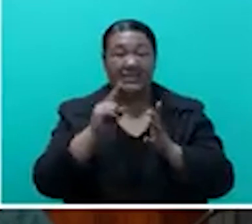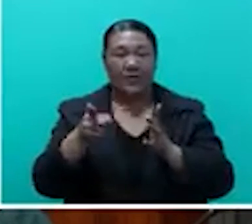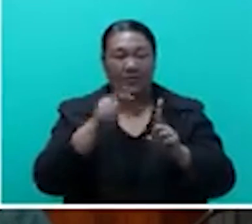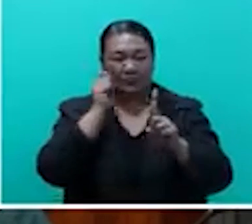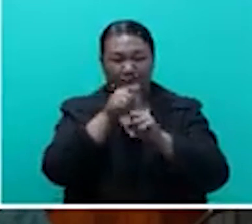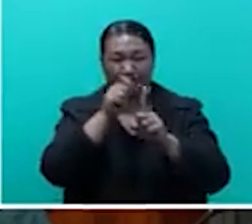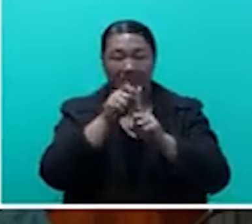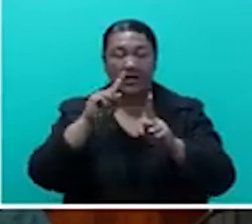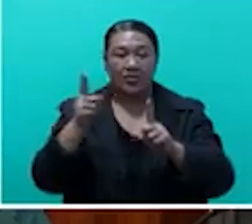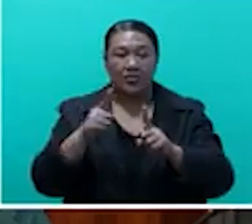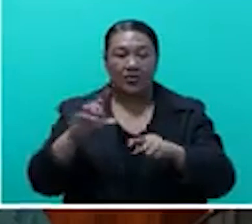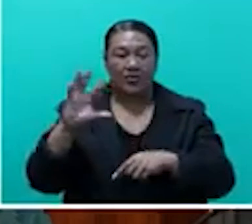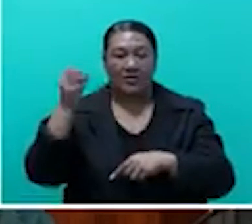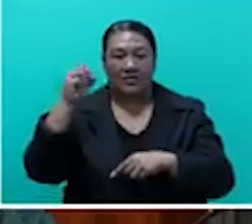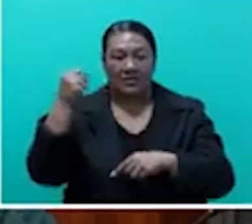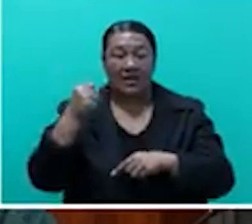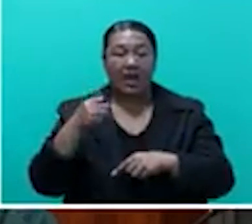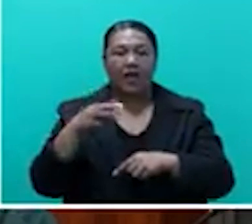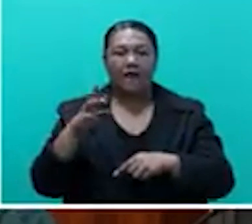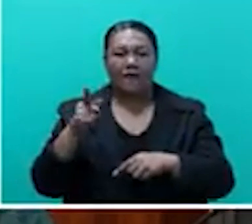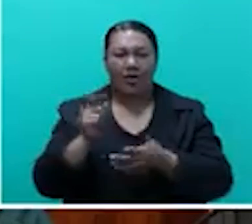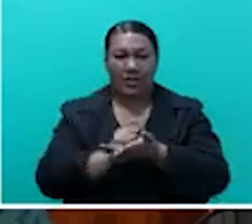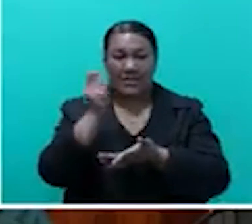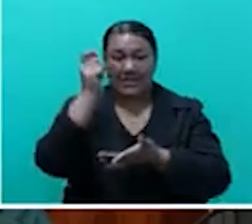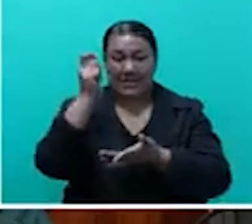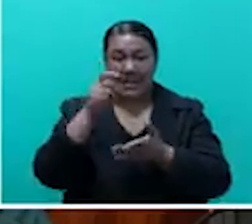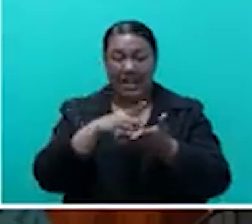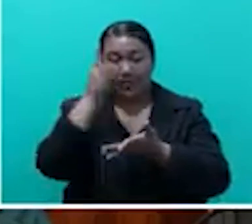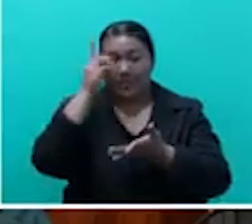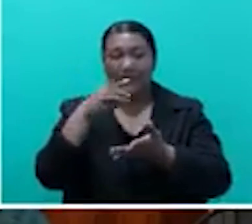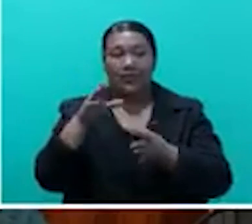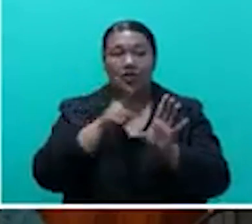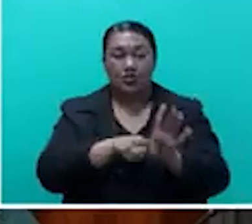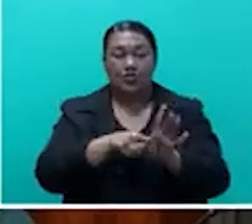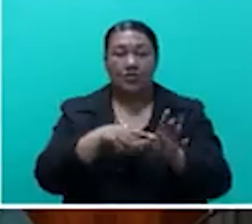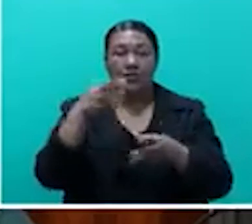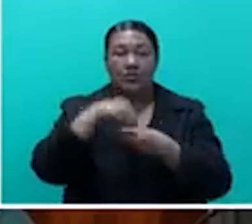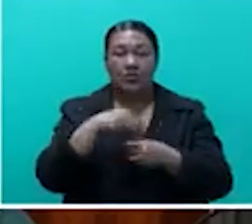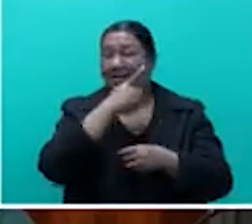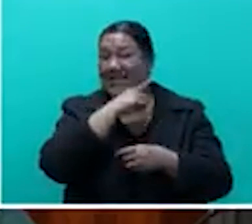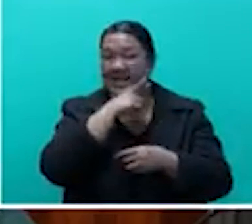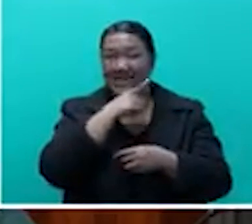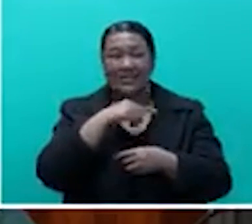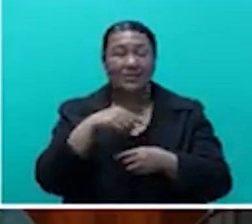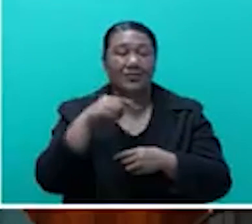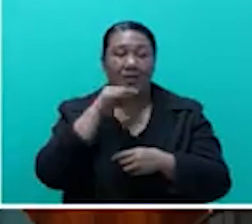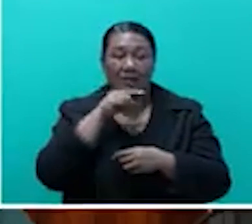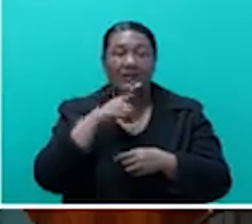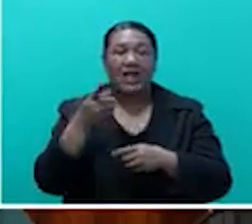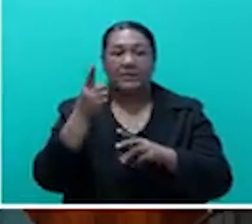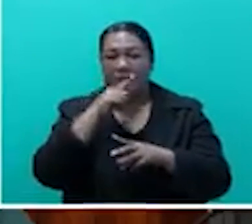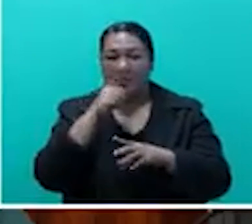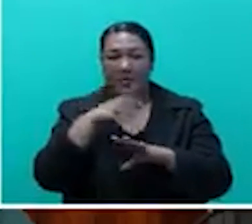increasing access to tertiary education for youths, including girls and people with disabilities,